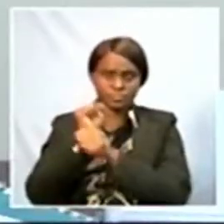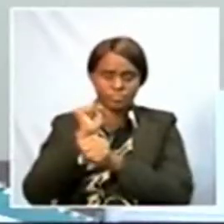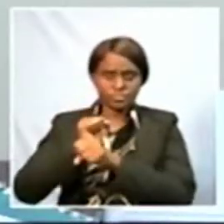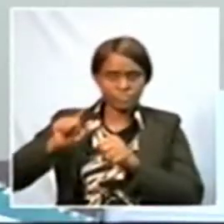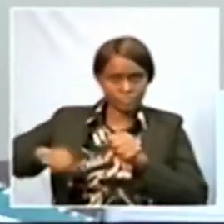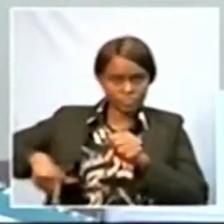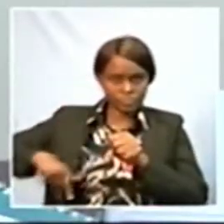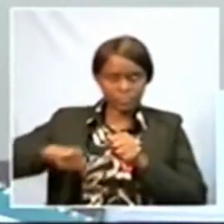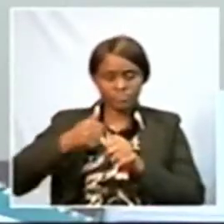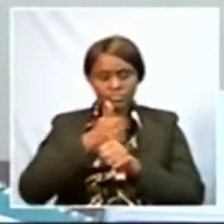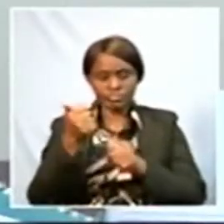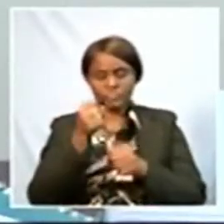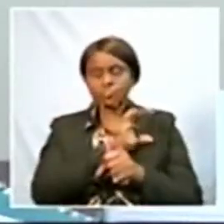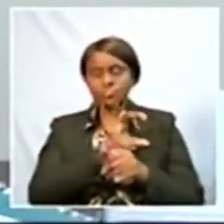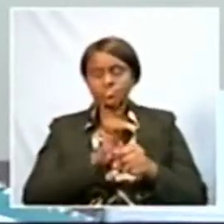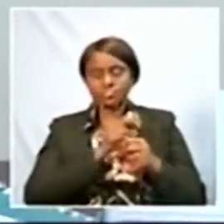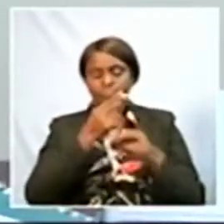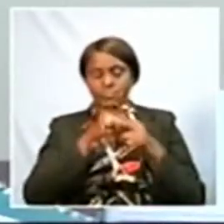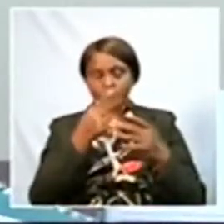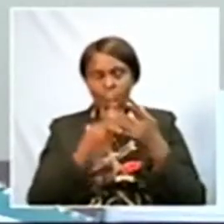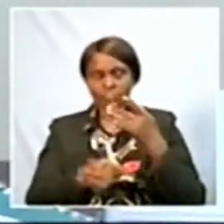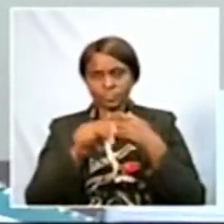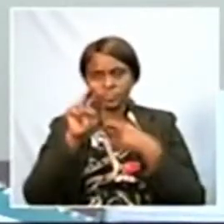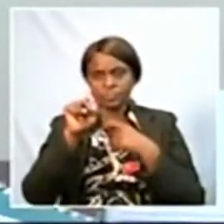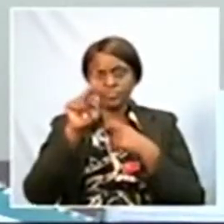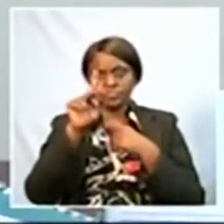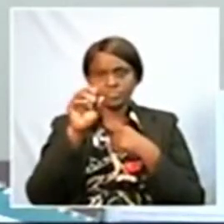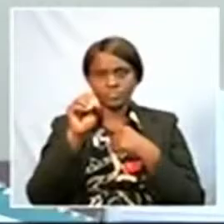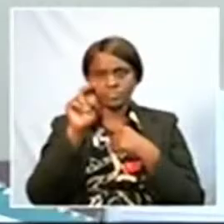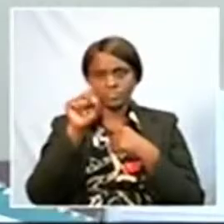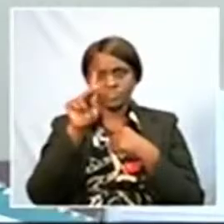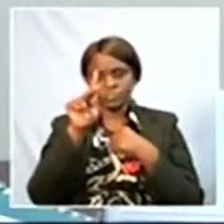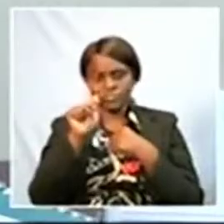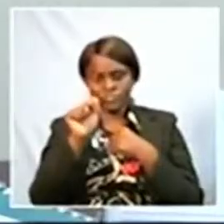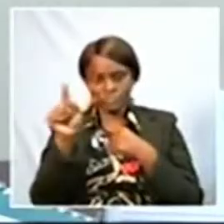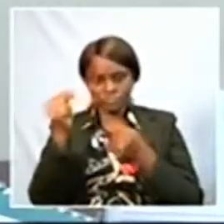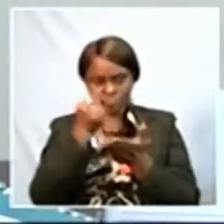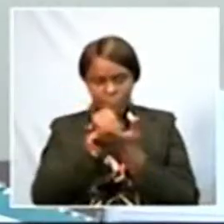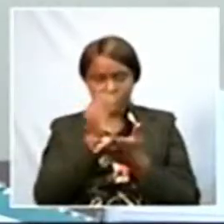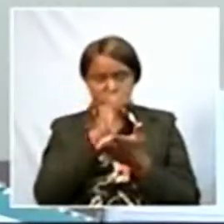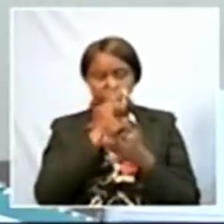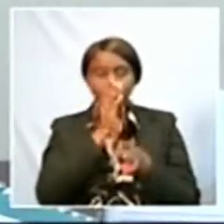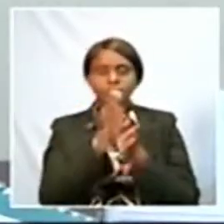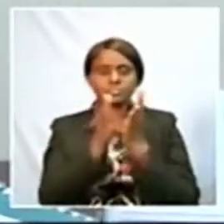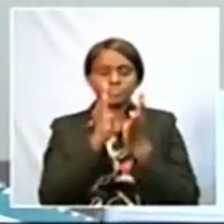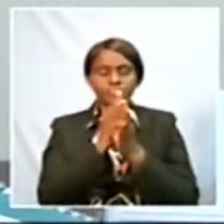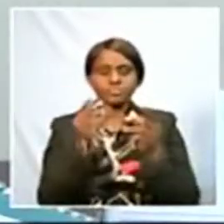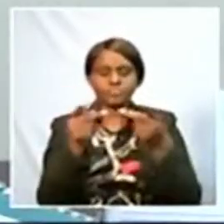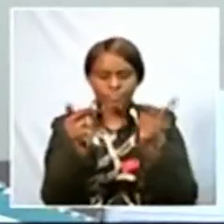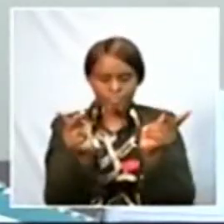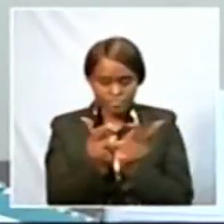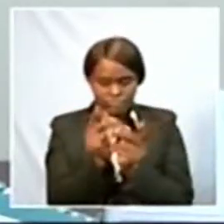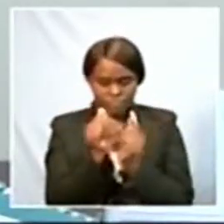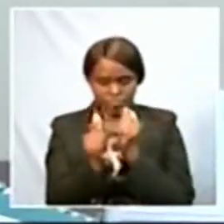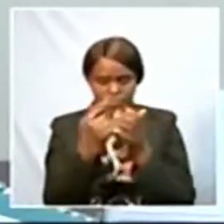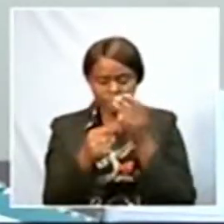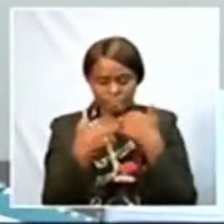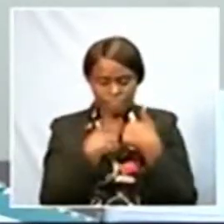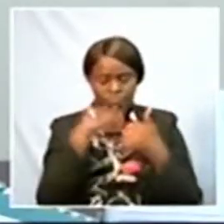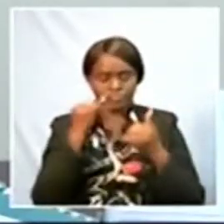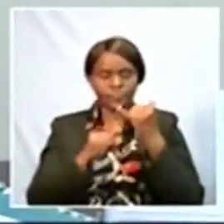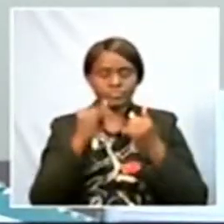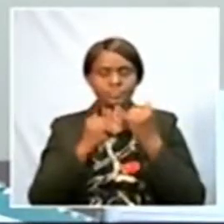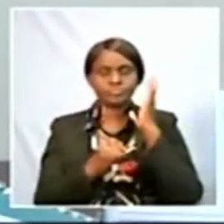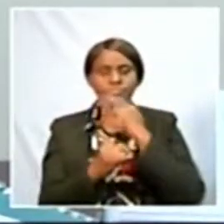However, another contractor, namely Nkonka Contractors Limited, was engaged to construct a spray race, which has since been